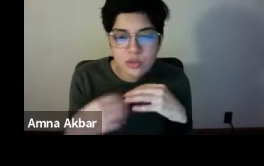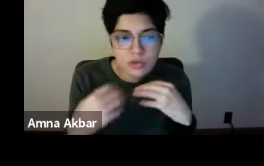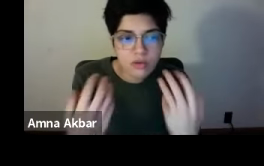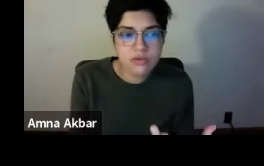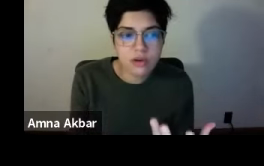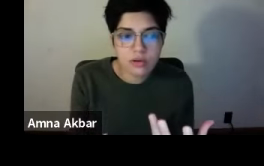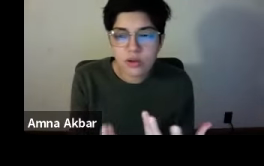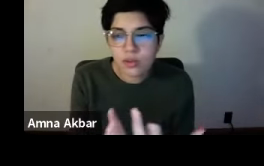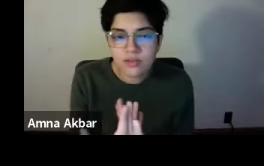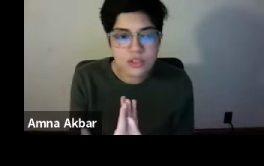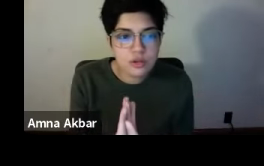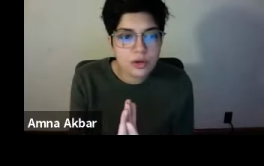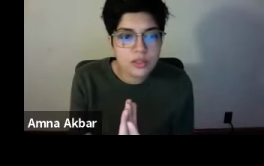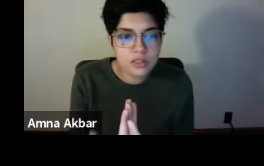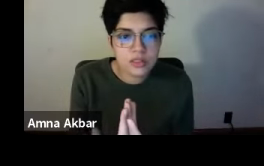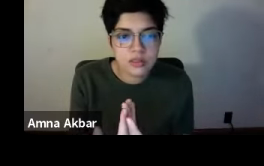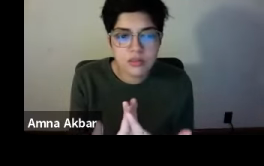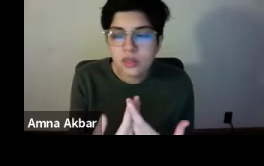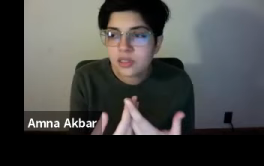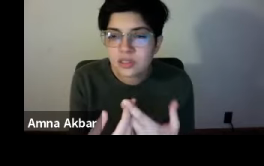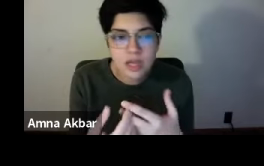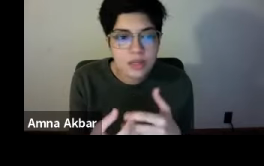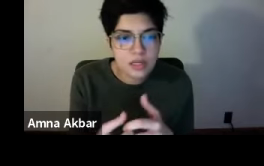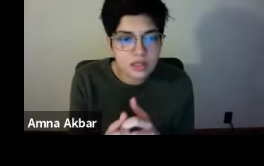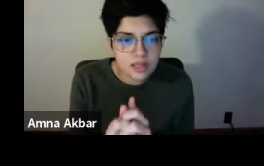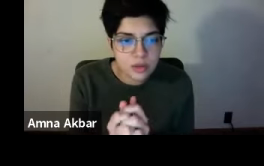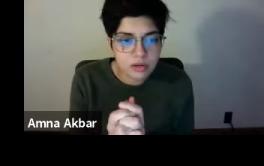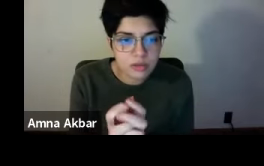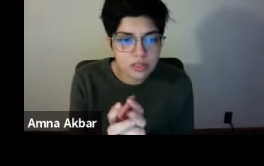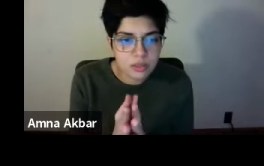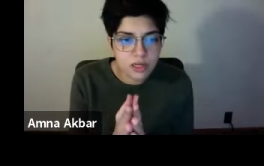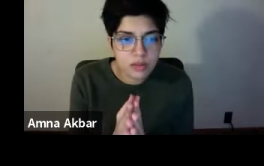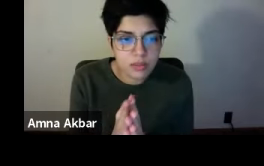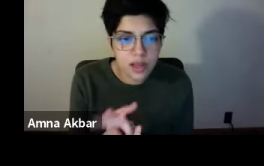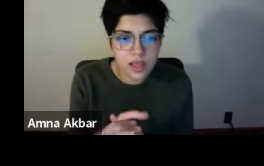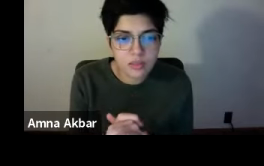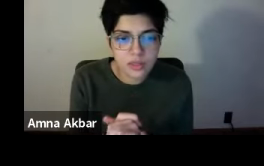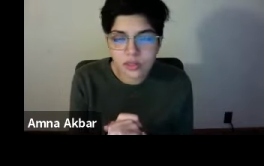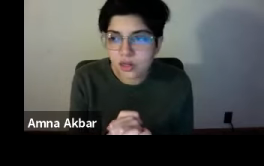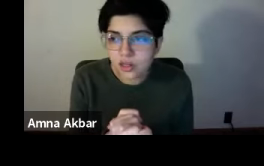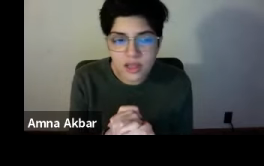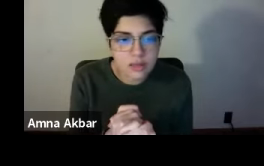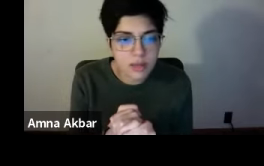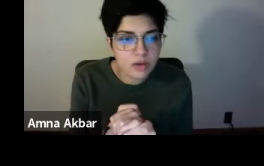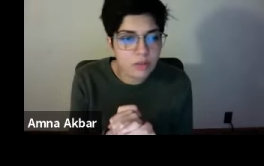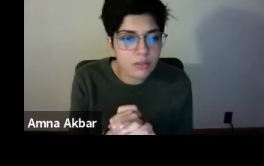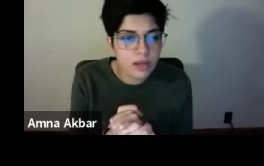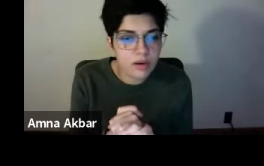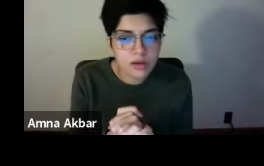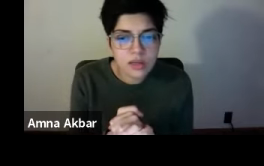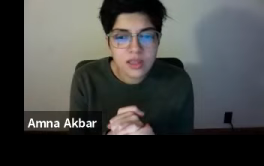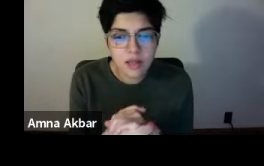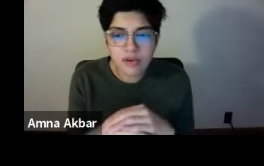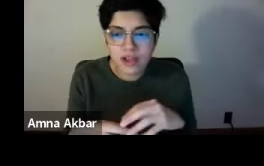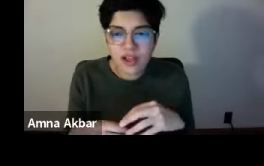And then when you go to vote, we have this two-party system that's dominated, as Marbre was explaining, by the billionaire class and by corporate